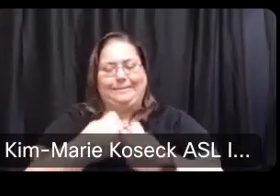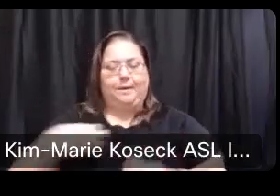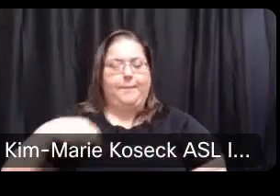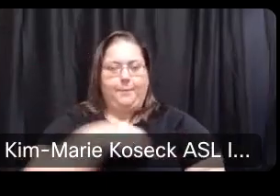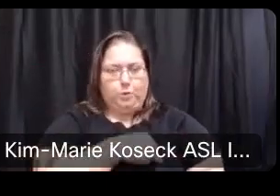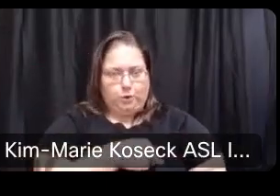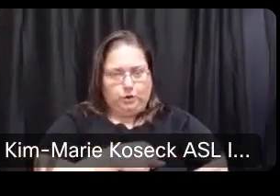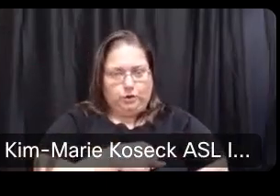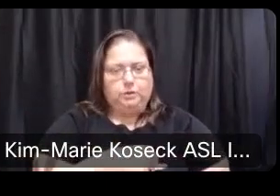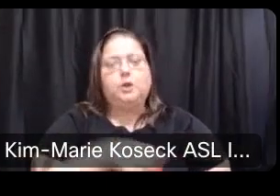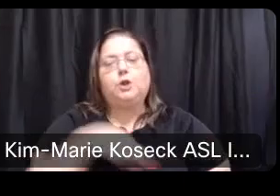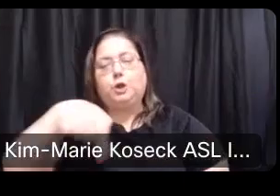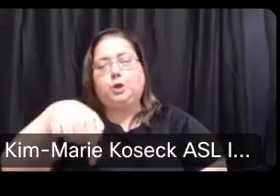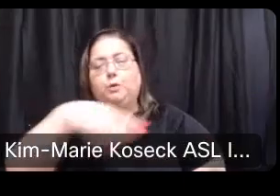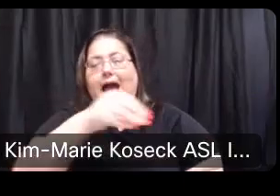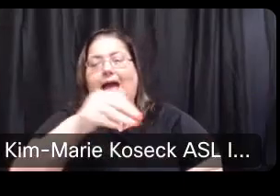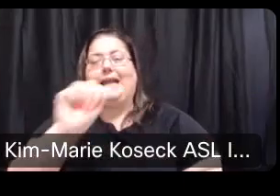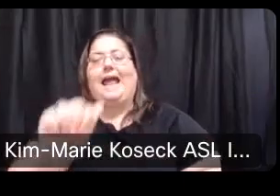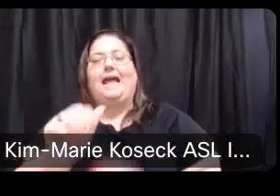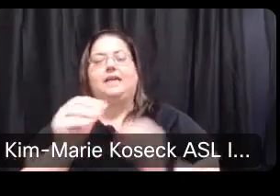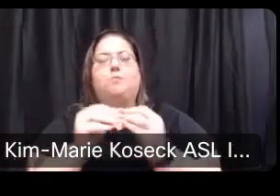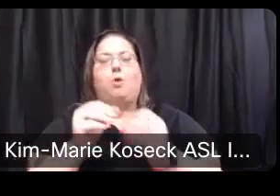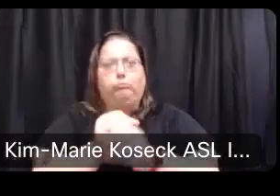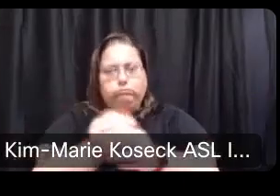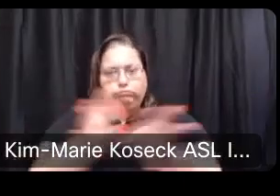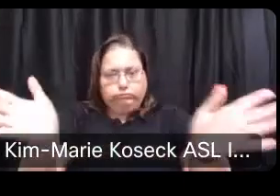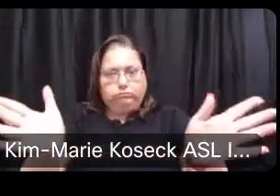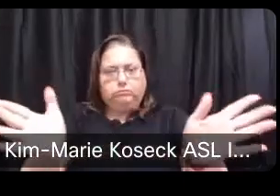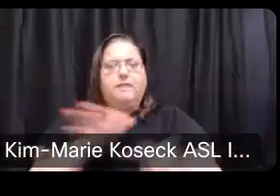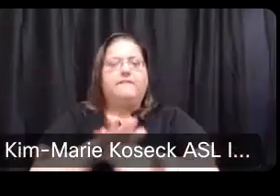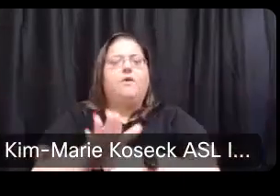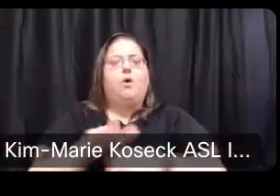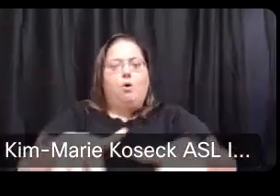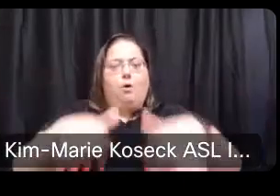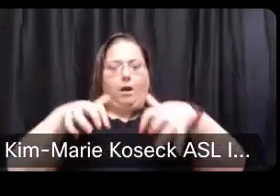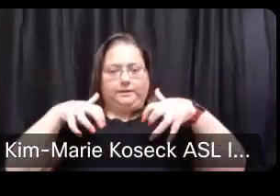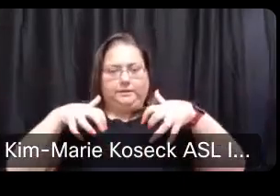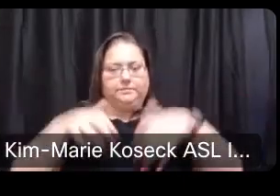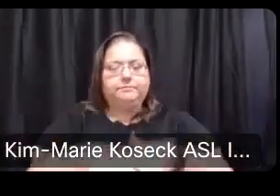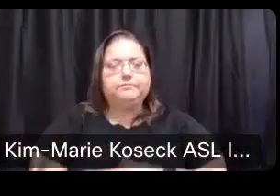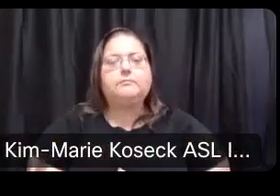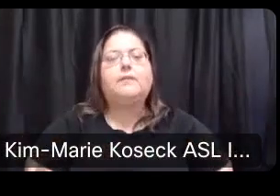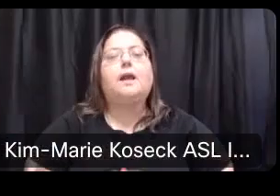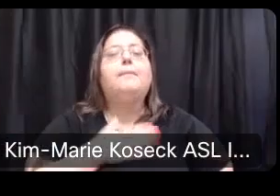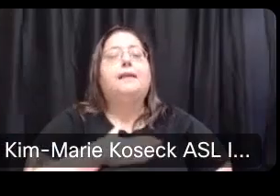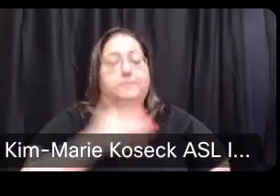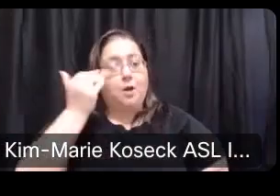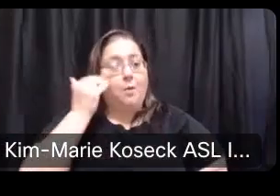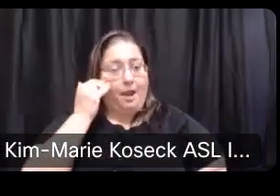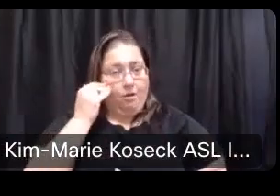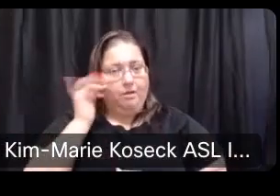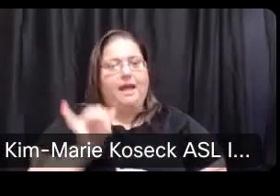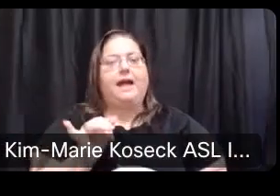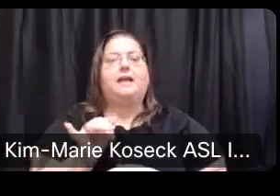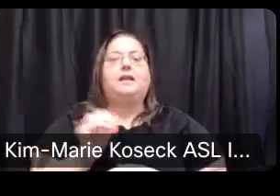The Q&A feature will be more broadly across the full audience. Please be aware that this webinar will